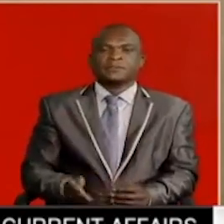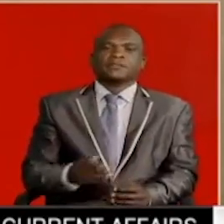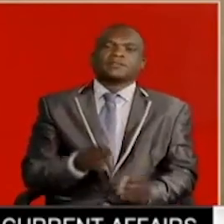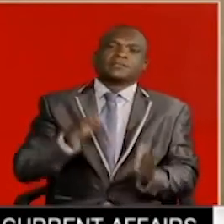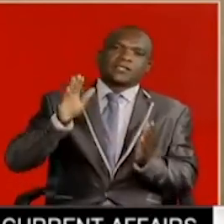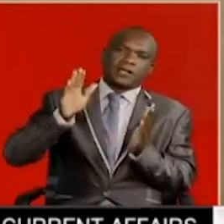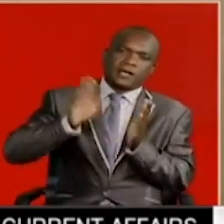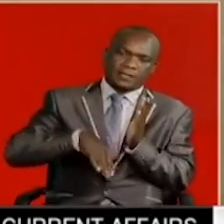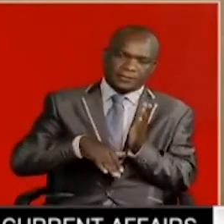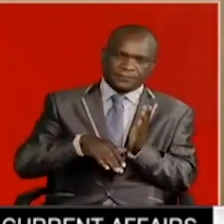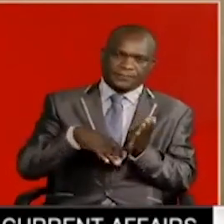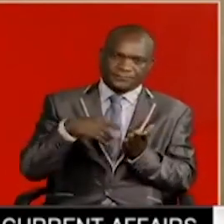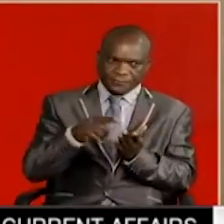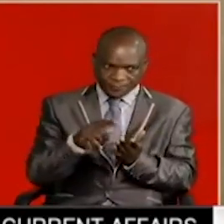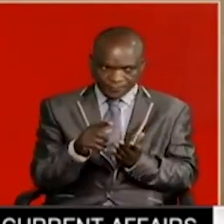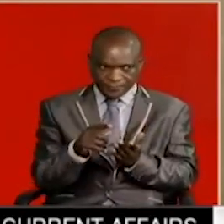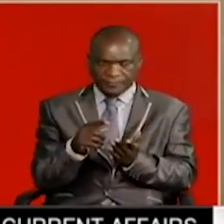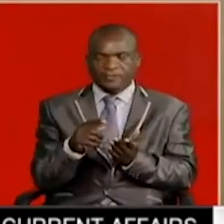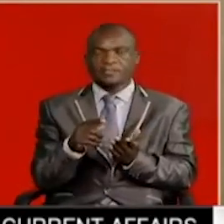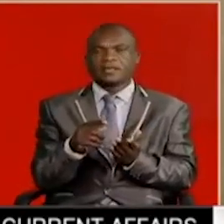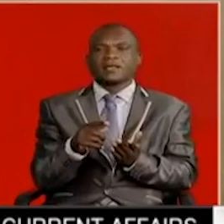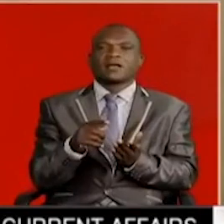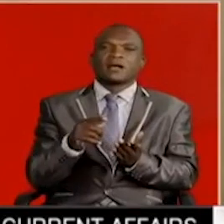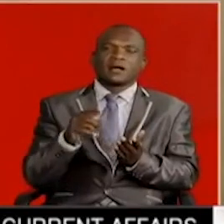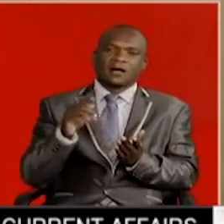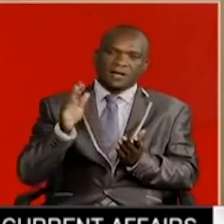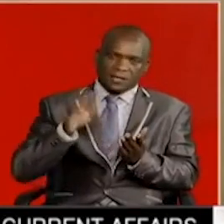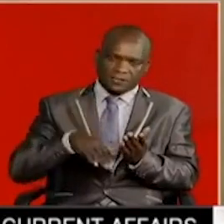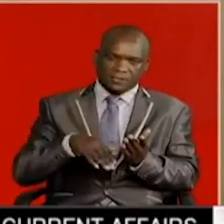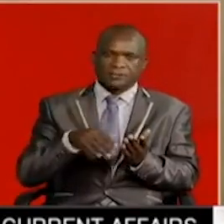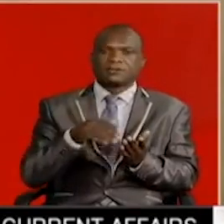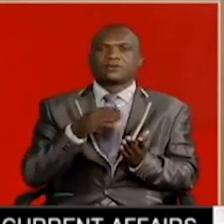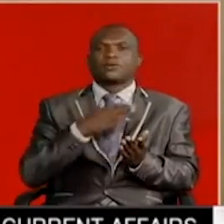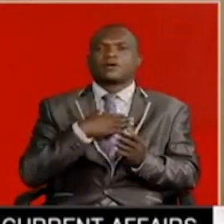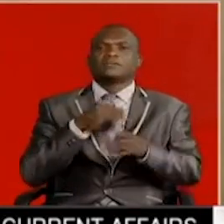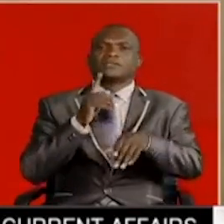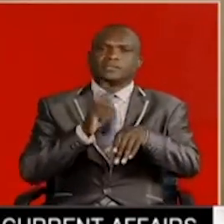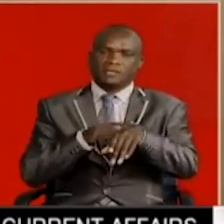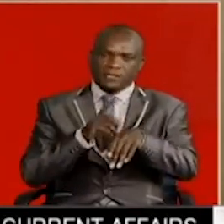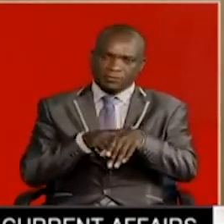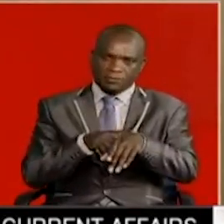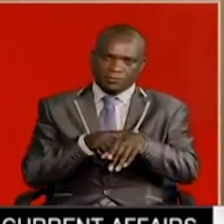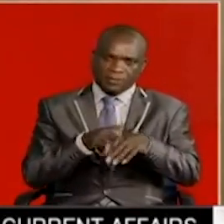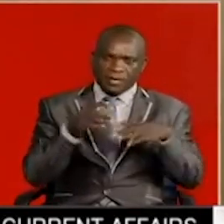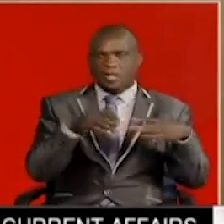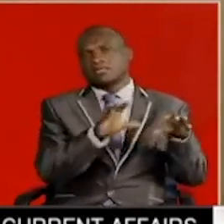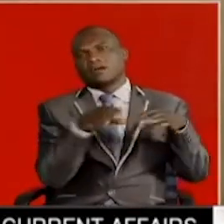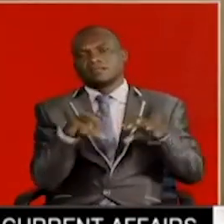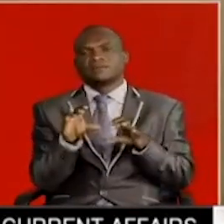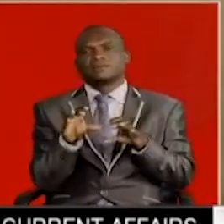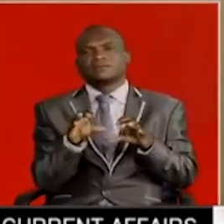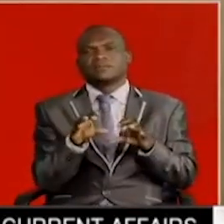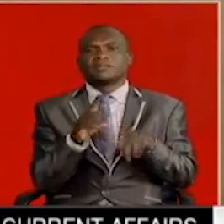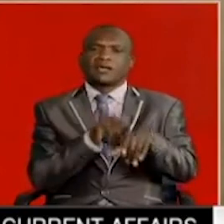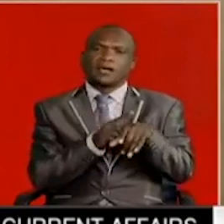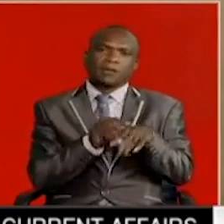Lastly, Madam President, is the tentative timeline of activities.